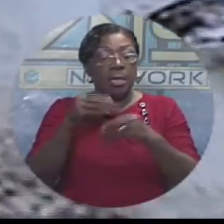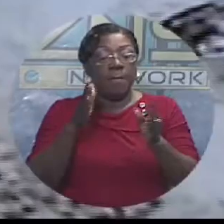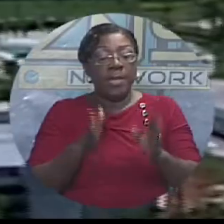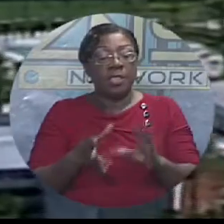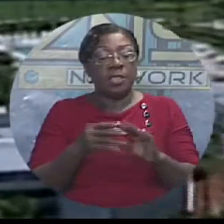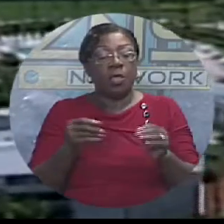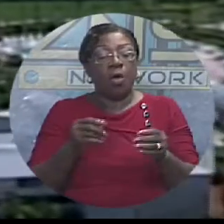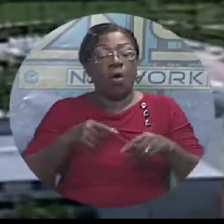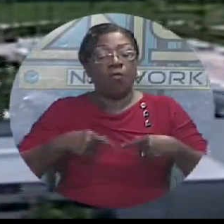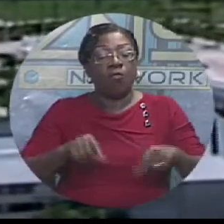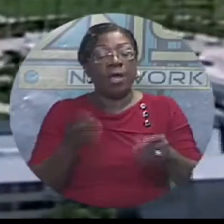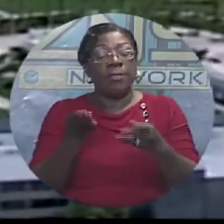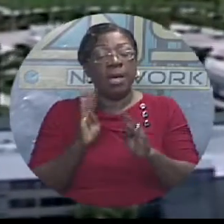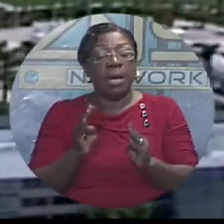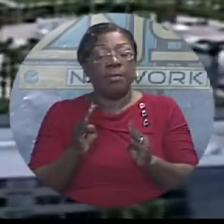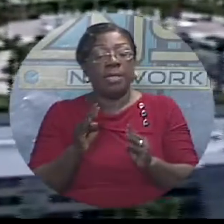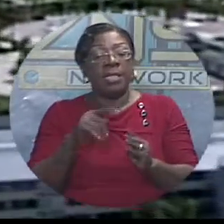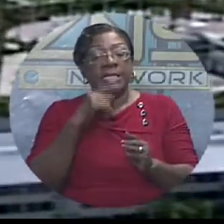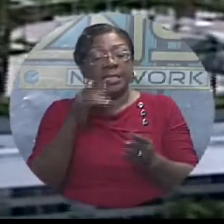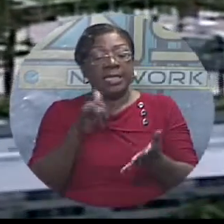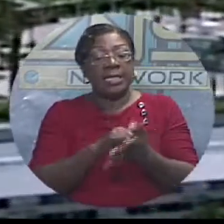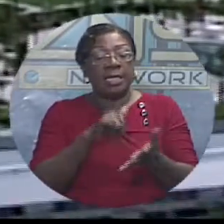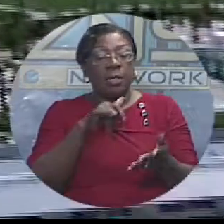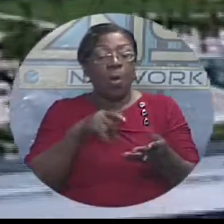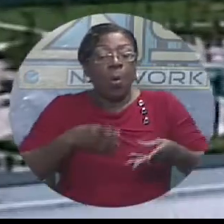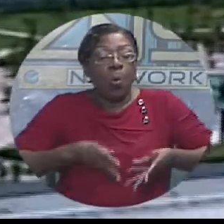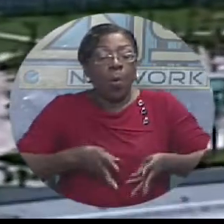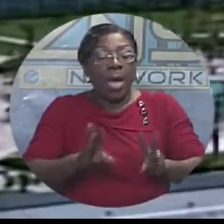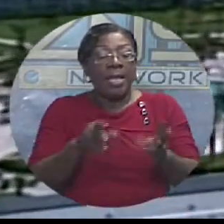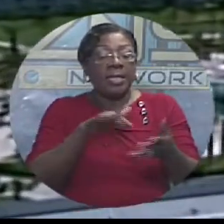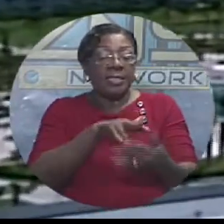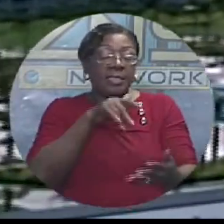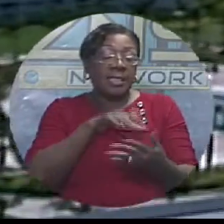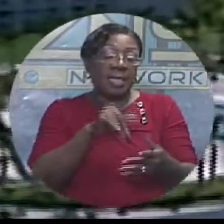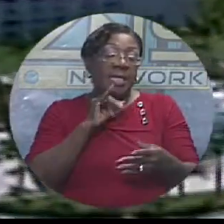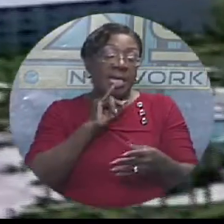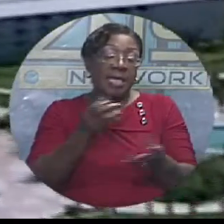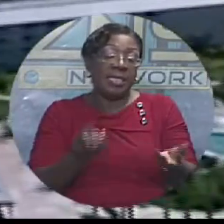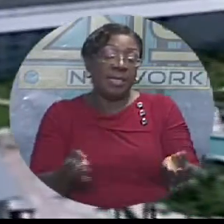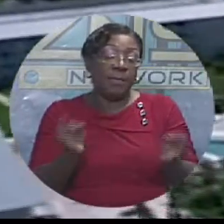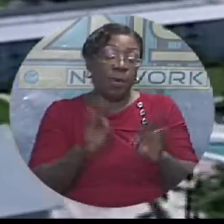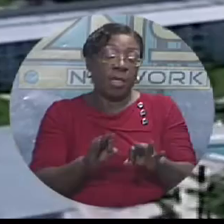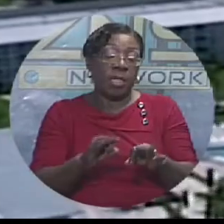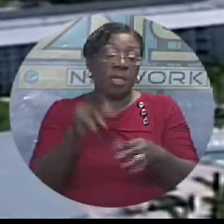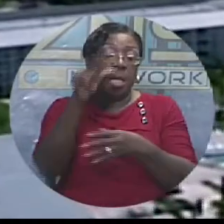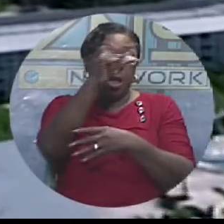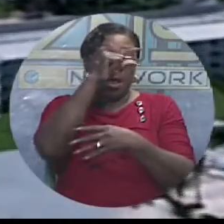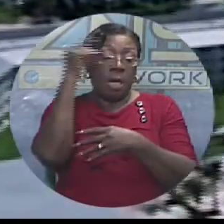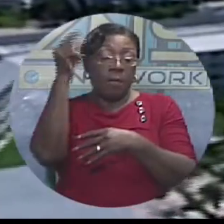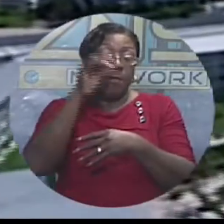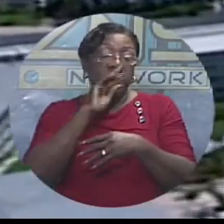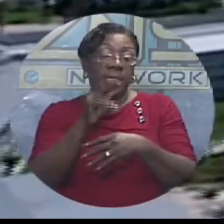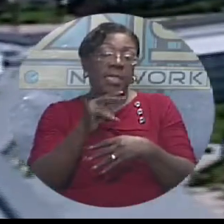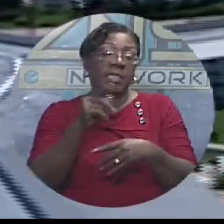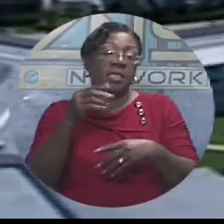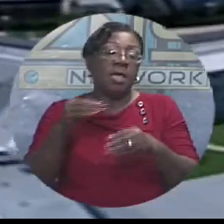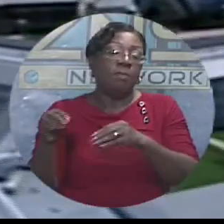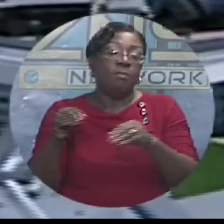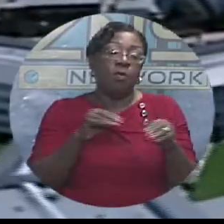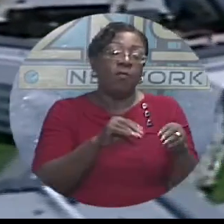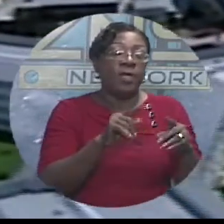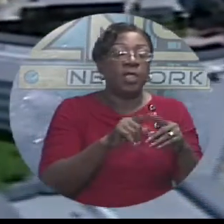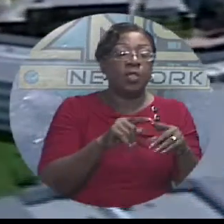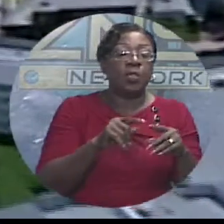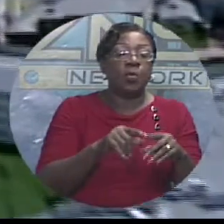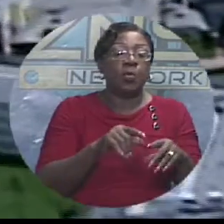Dr. Michael Darville, noted that while this study is significant, government is also moving to monitor the emissions in the